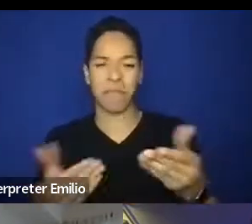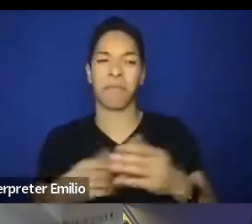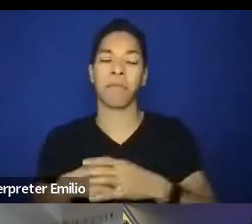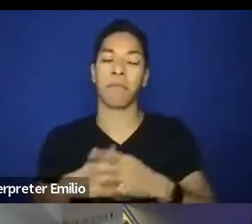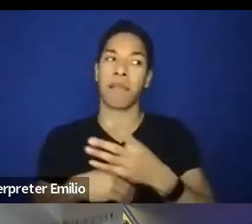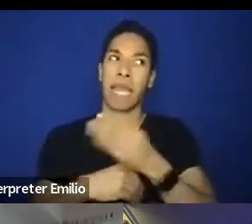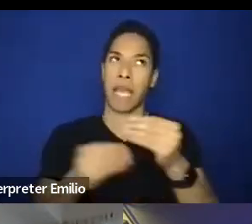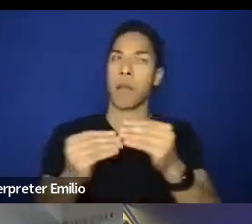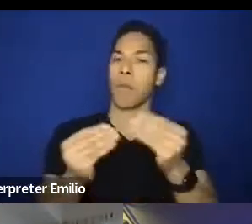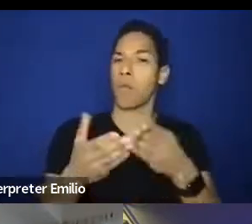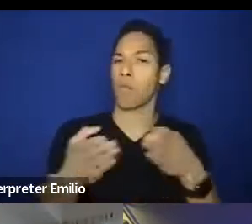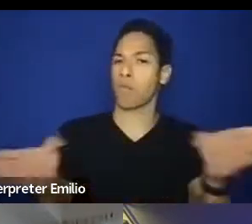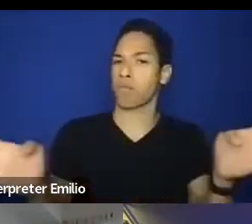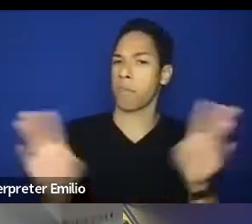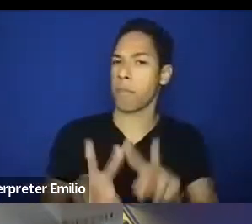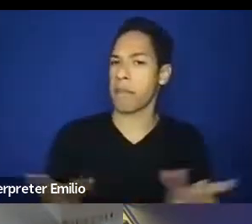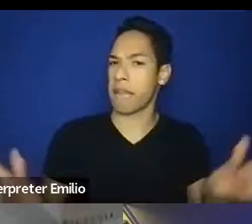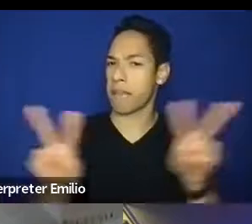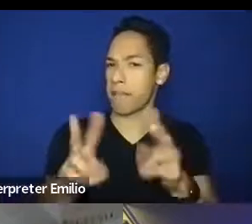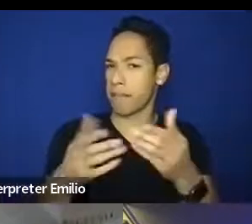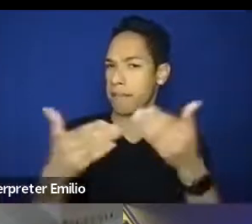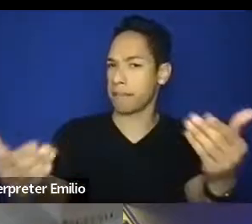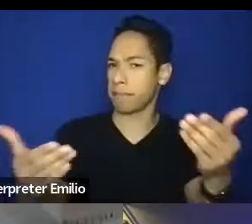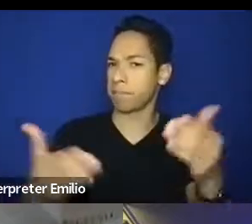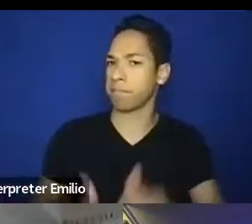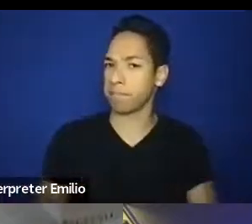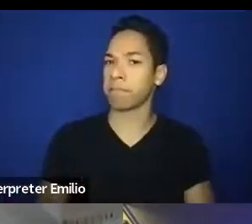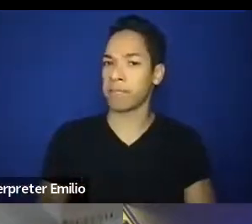value things as well.